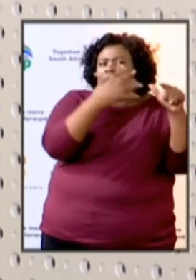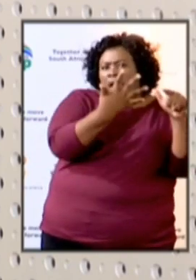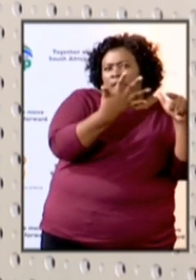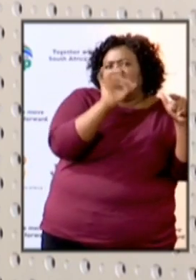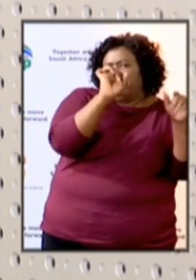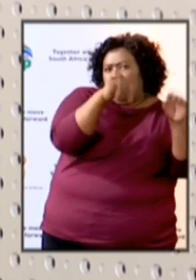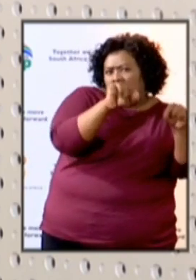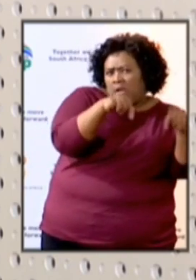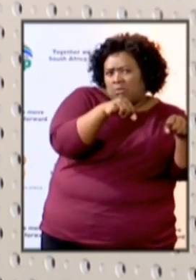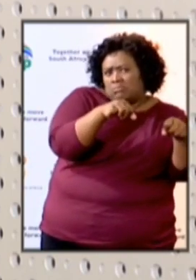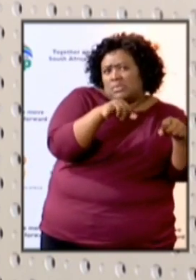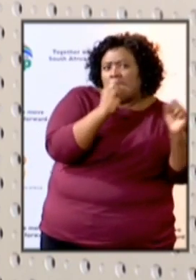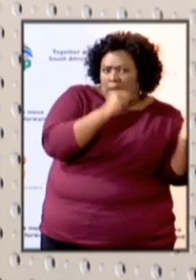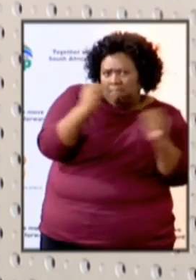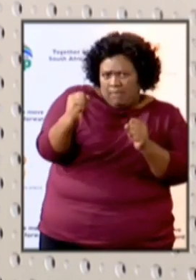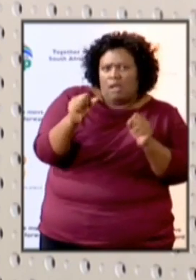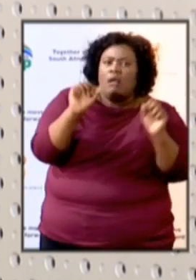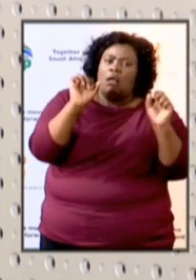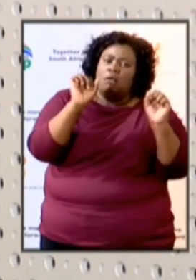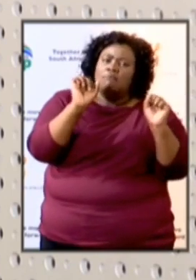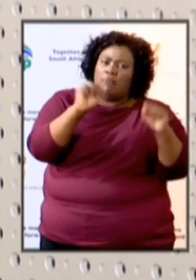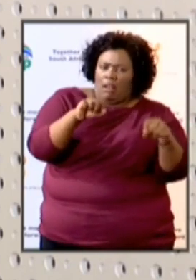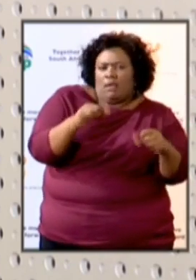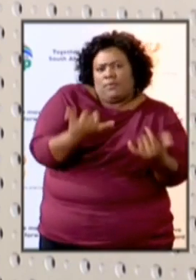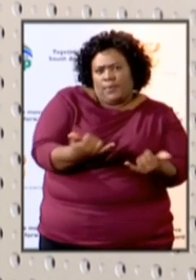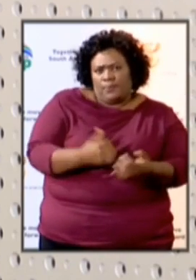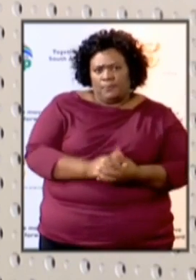still allowed now.